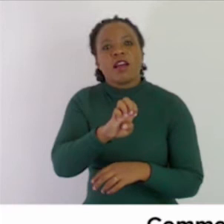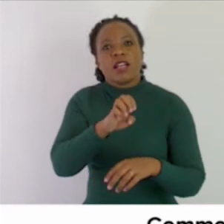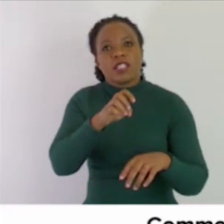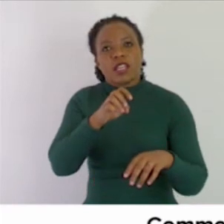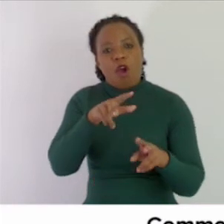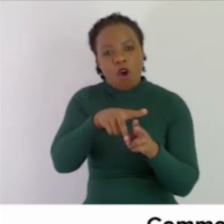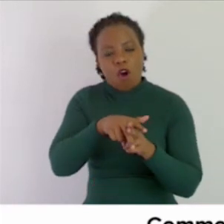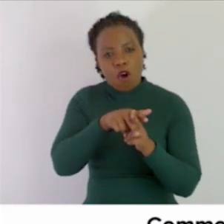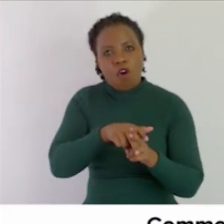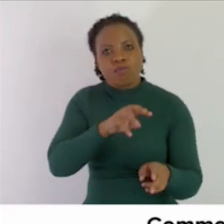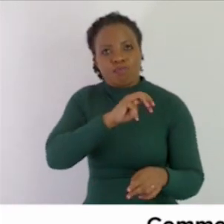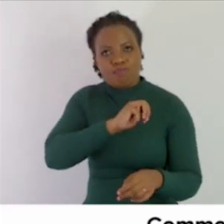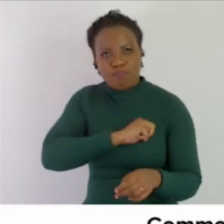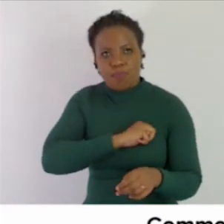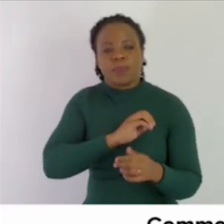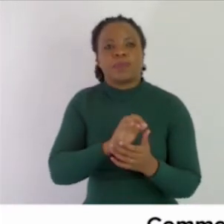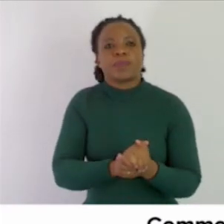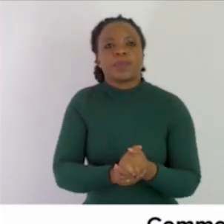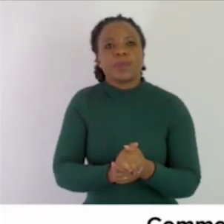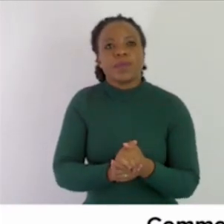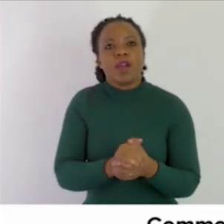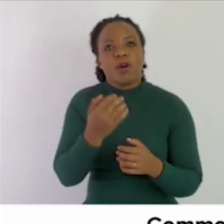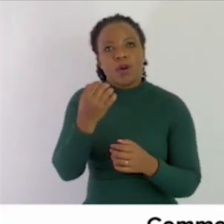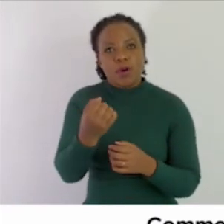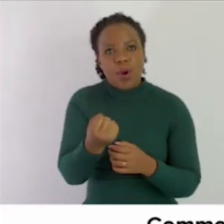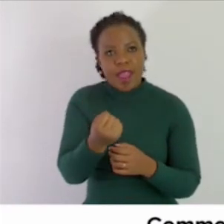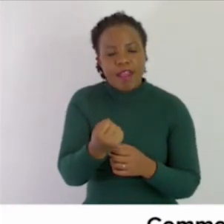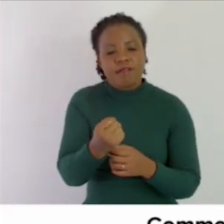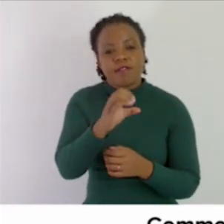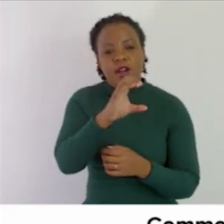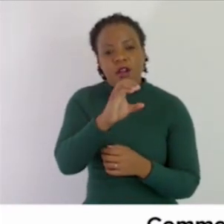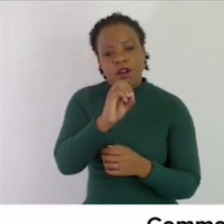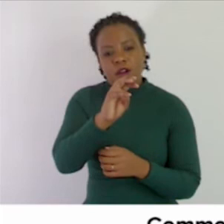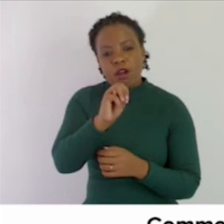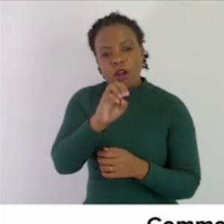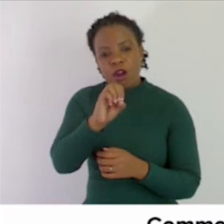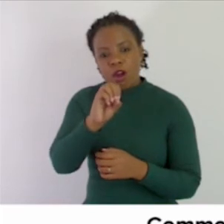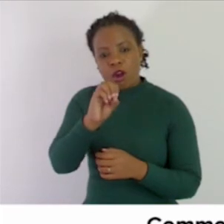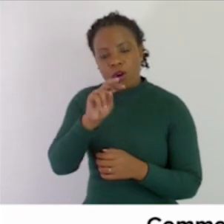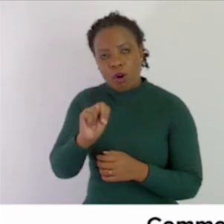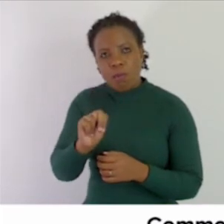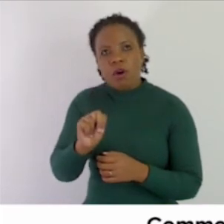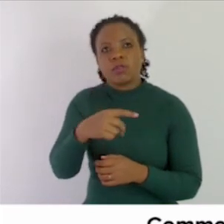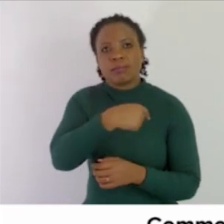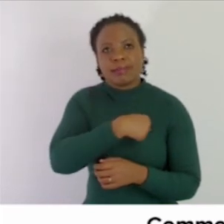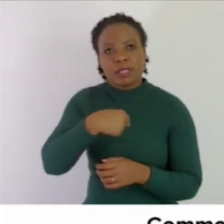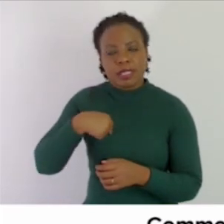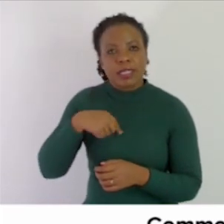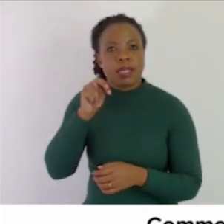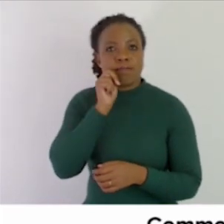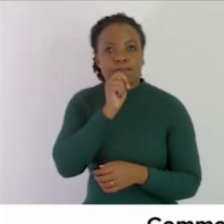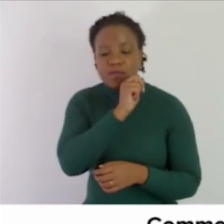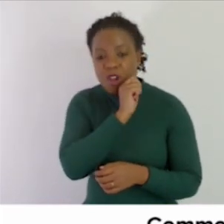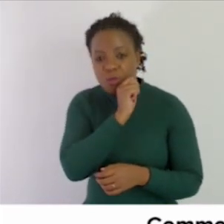that use the same gender noun, whether it's male or female, whether